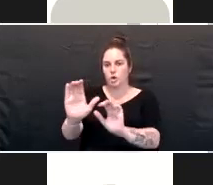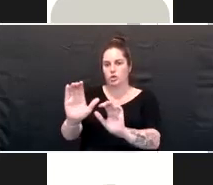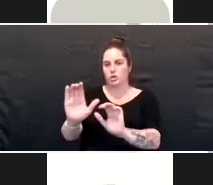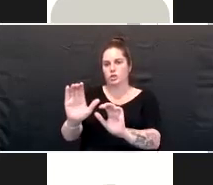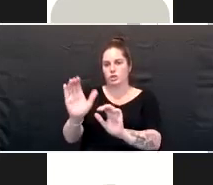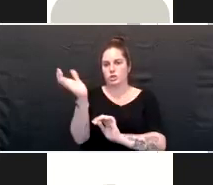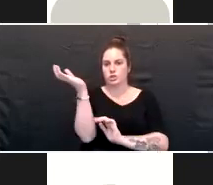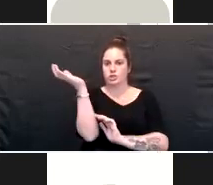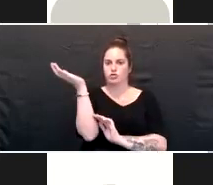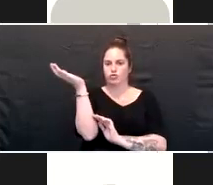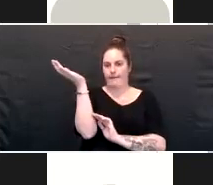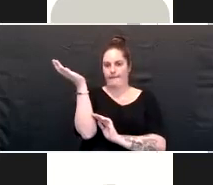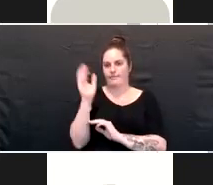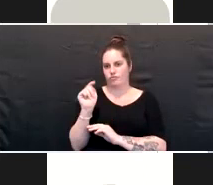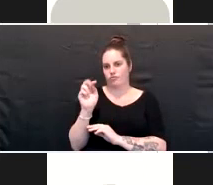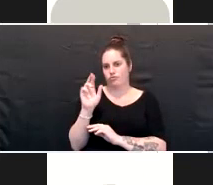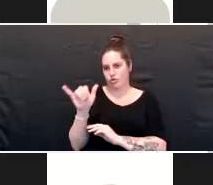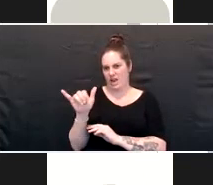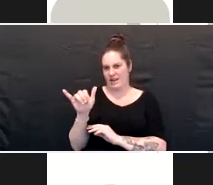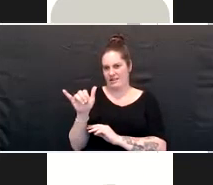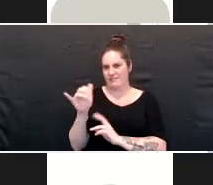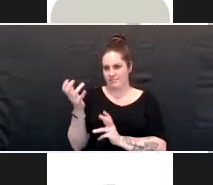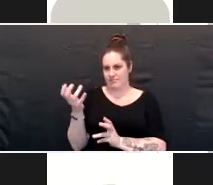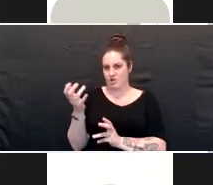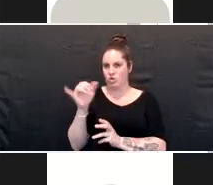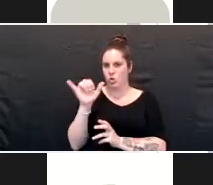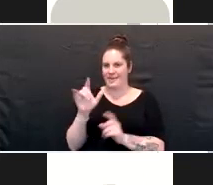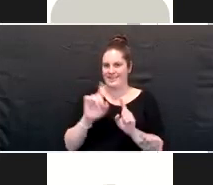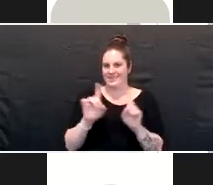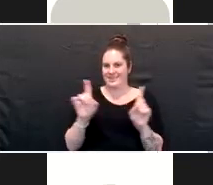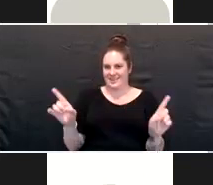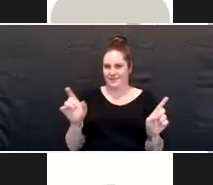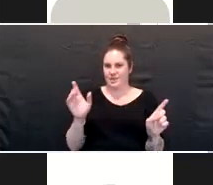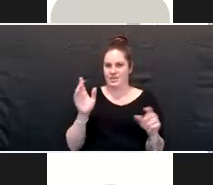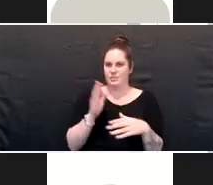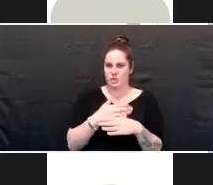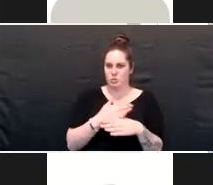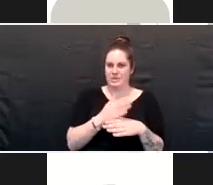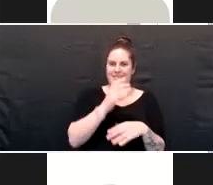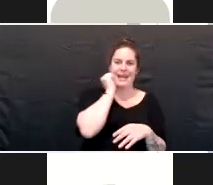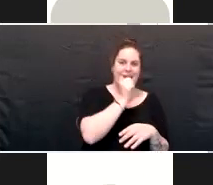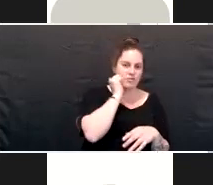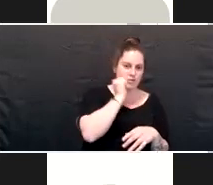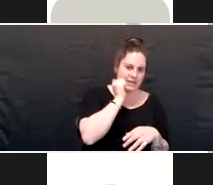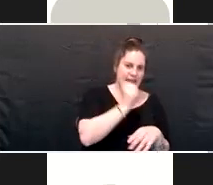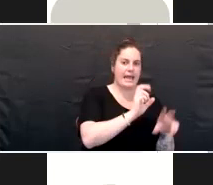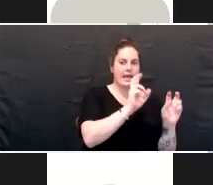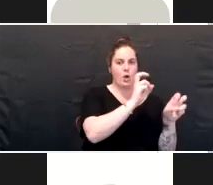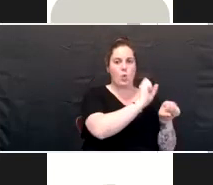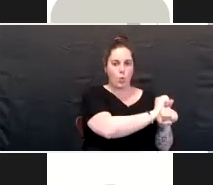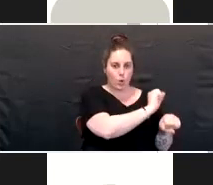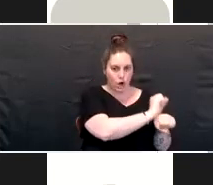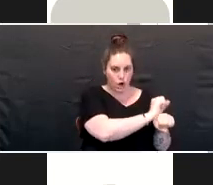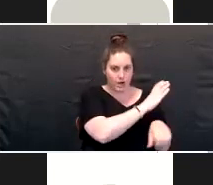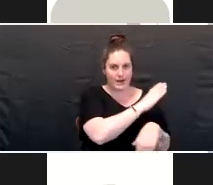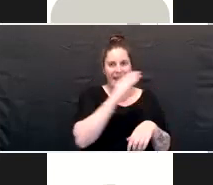So there, in that example, explains to you the difference between our everyday definition of work and the physics